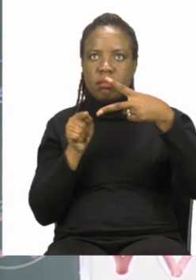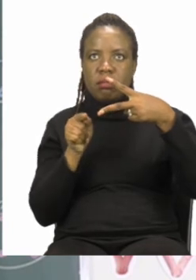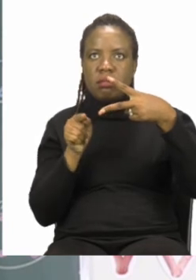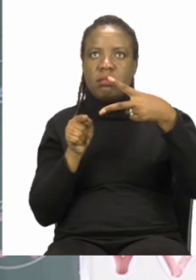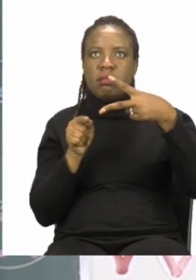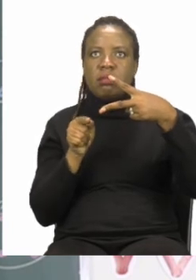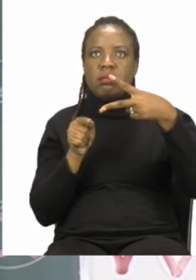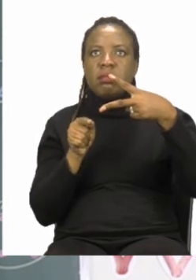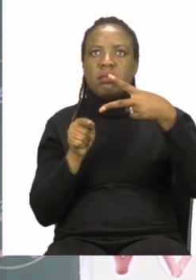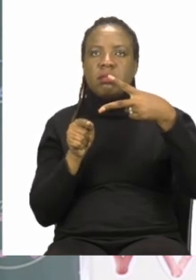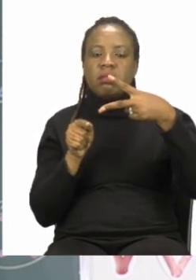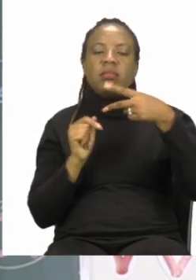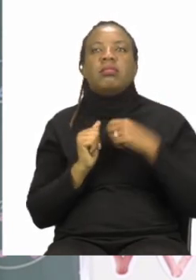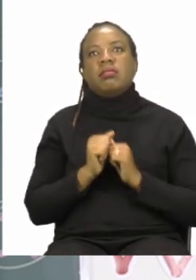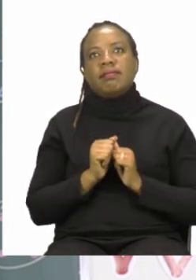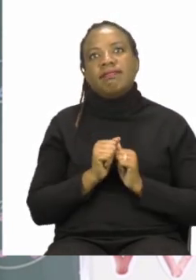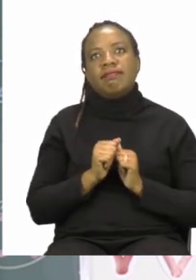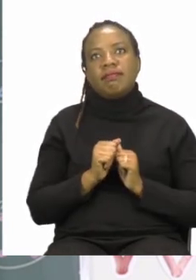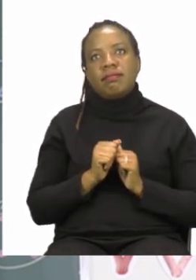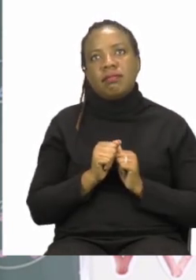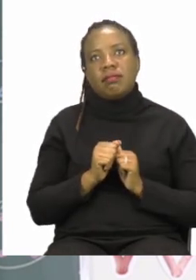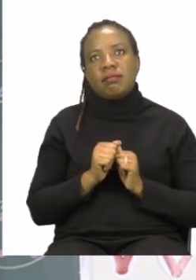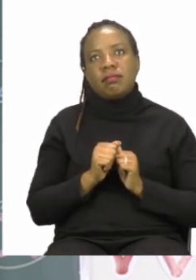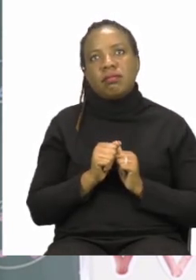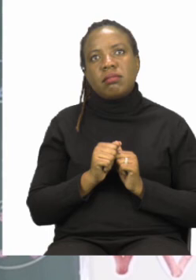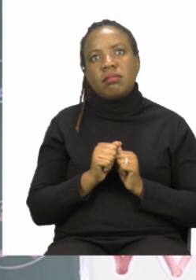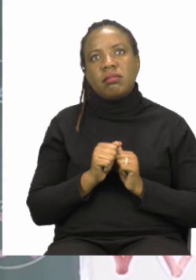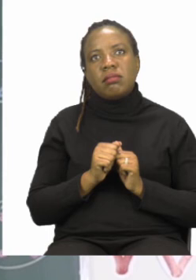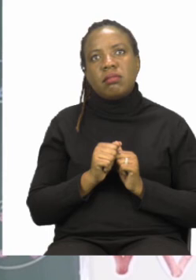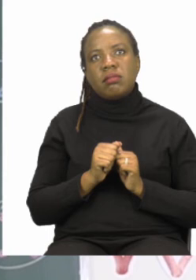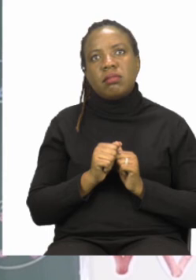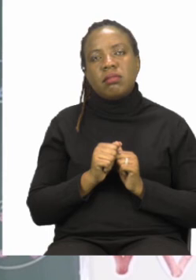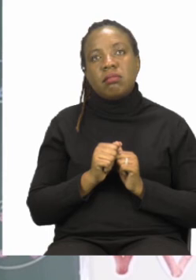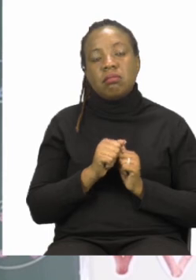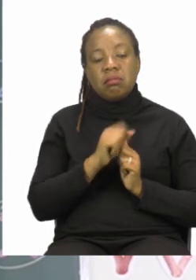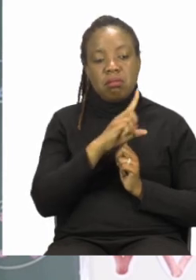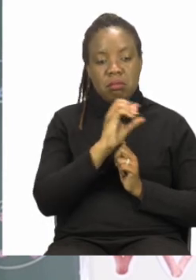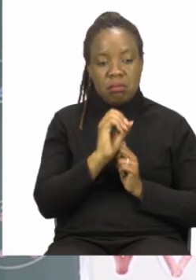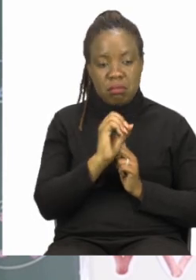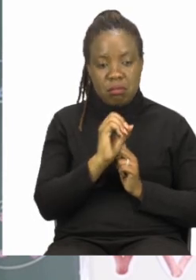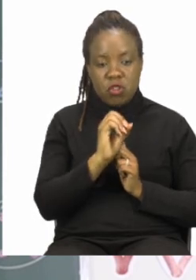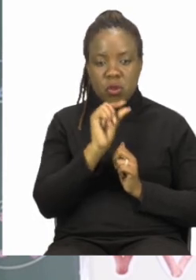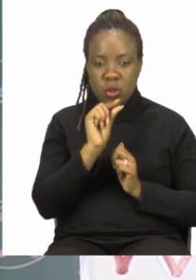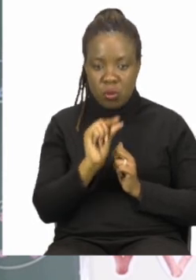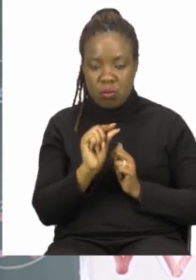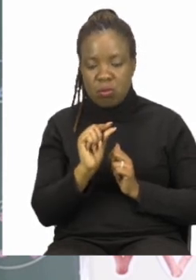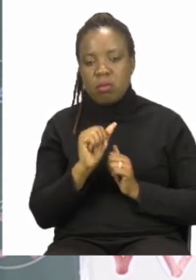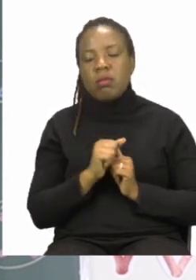to face this way. Now it says 10 is smaller than